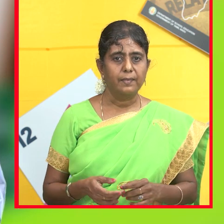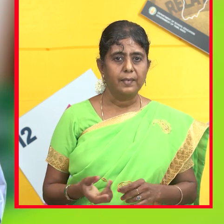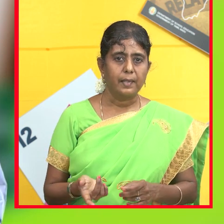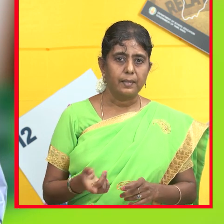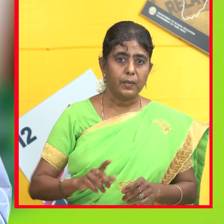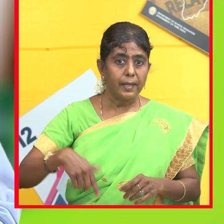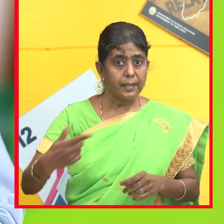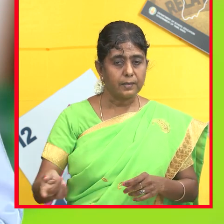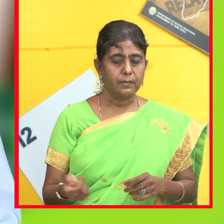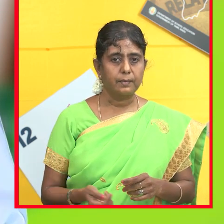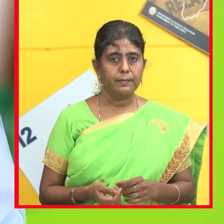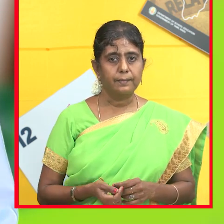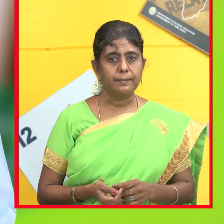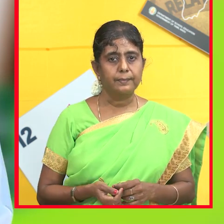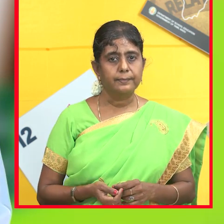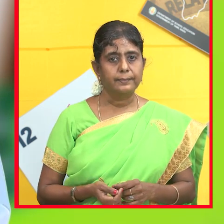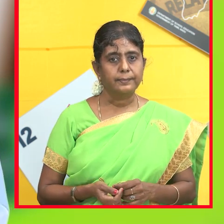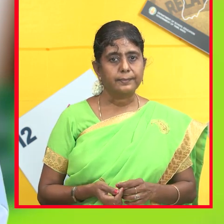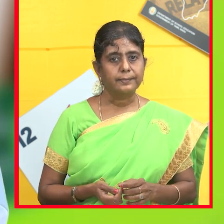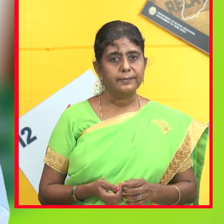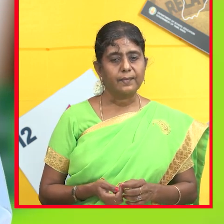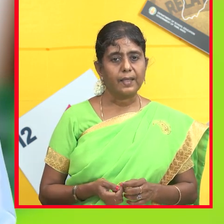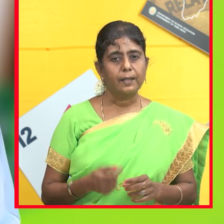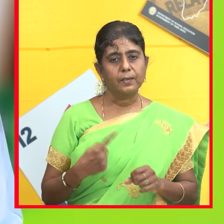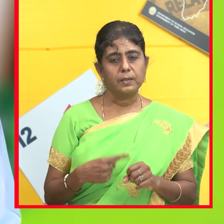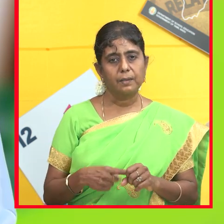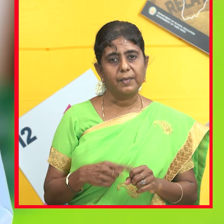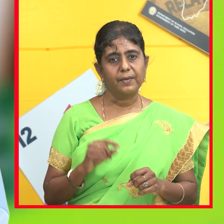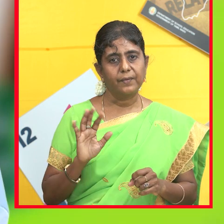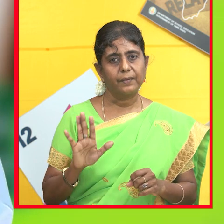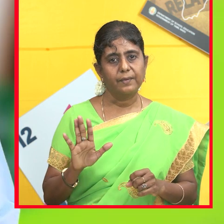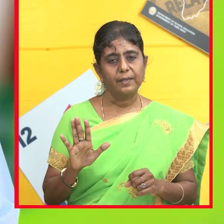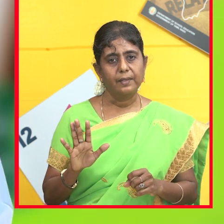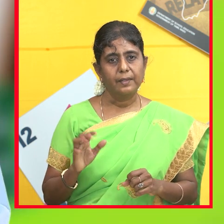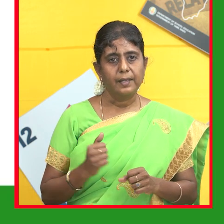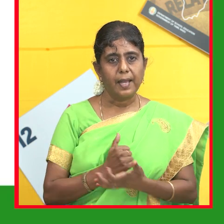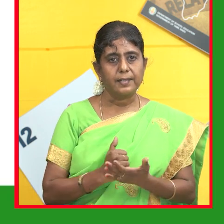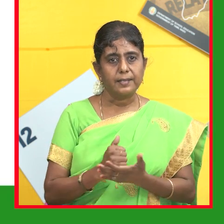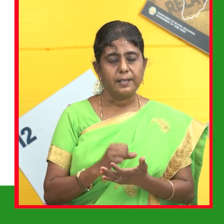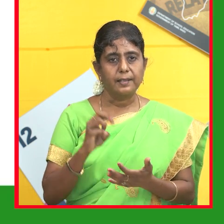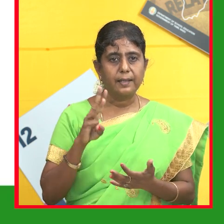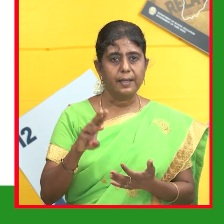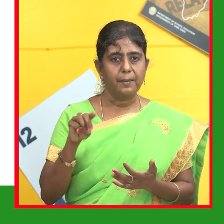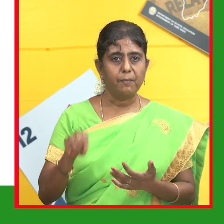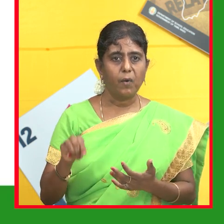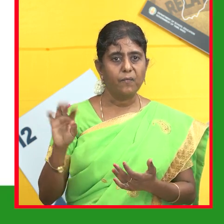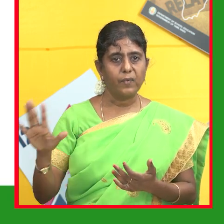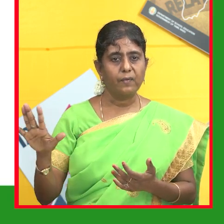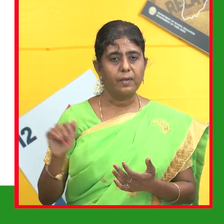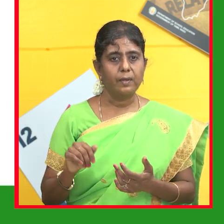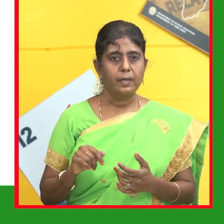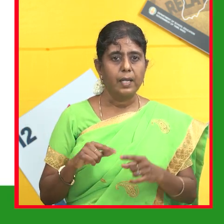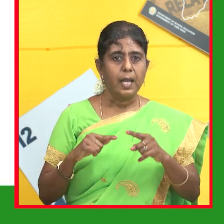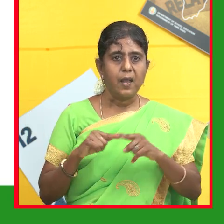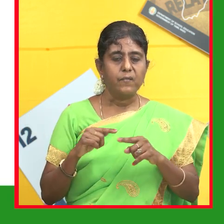Let's go for the next one. It's a question number 5 in your text, exercise 3.5.